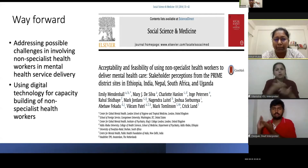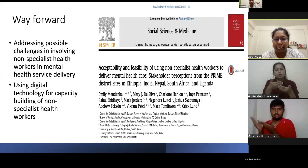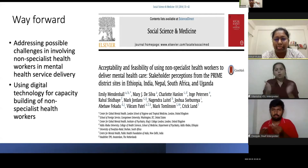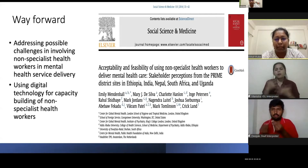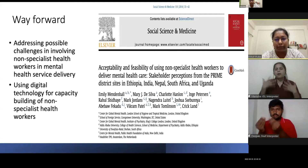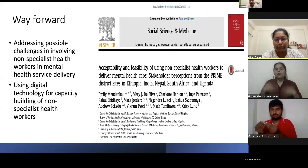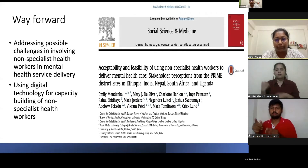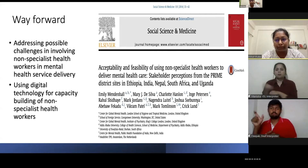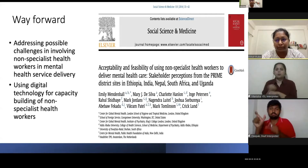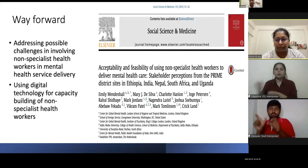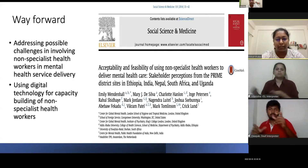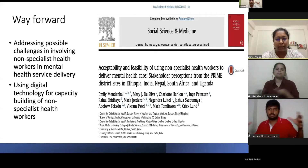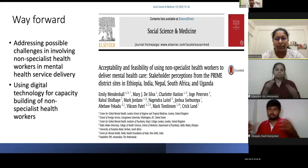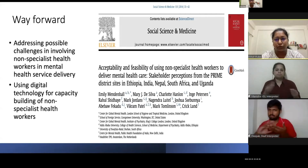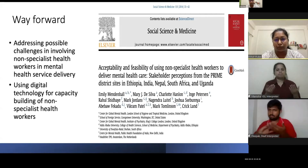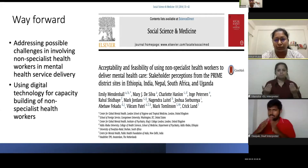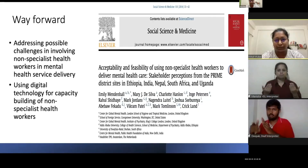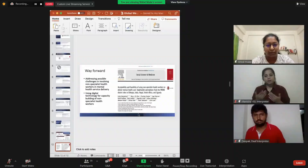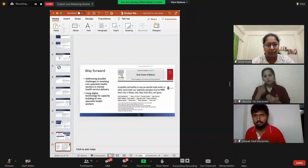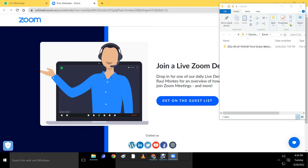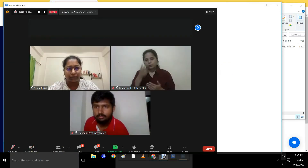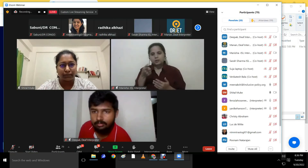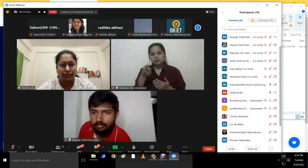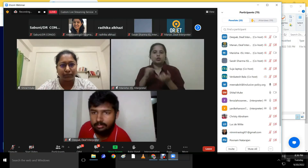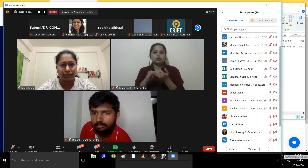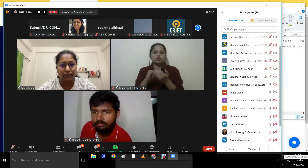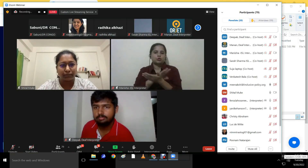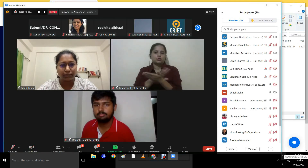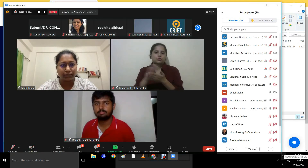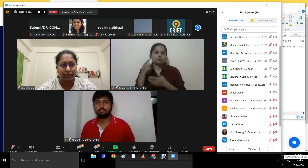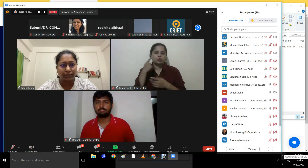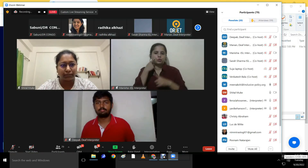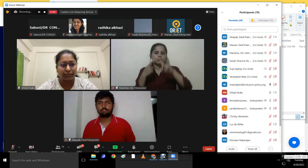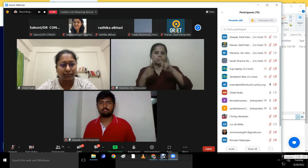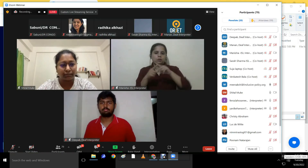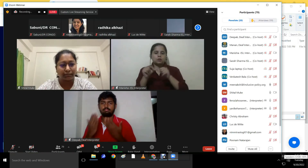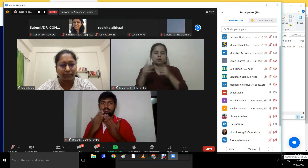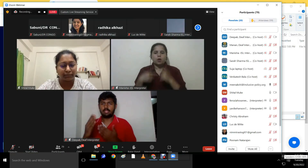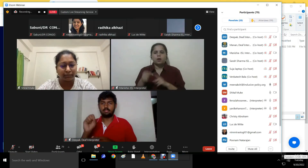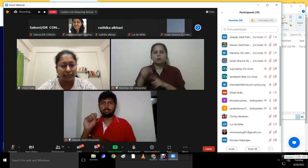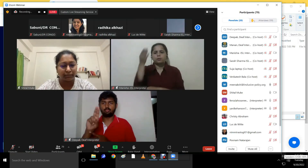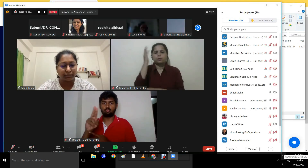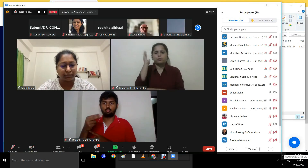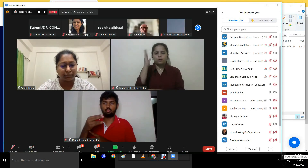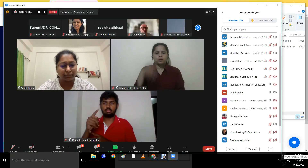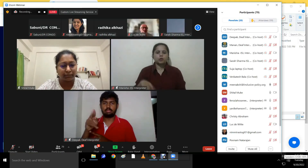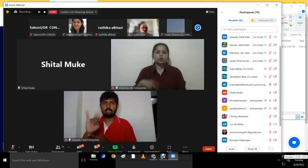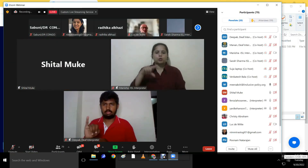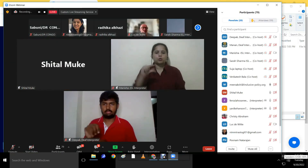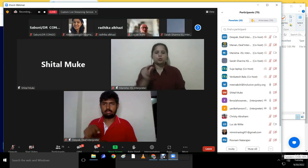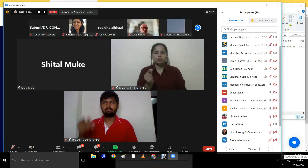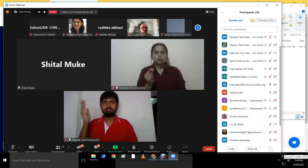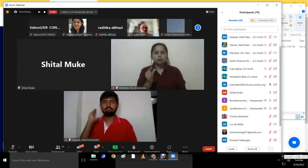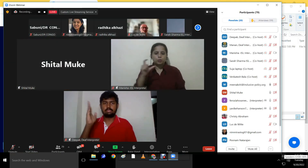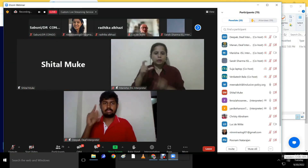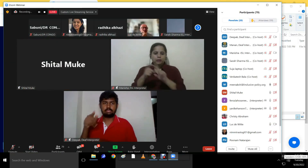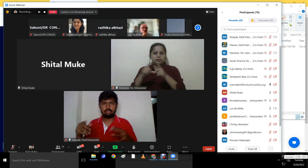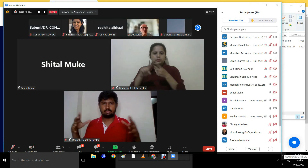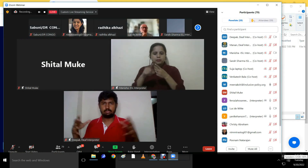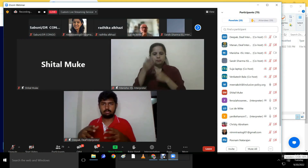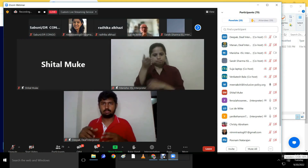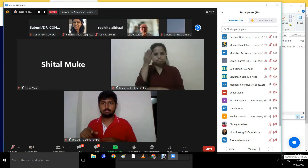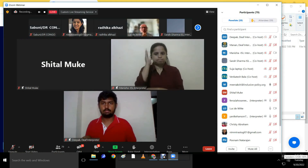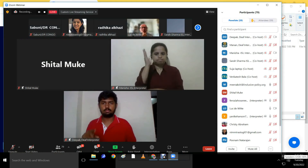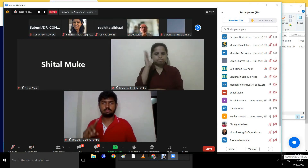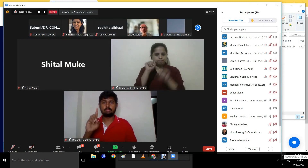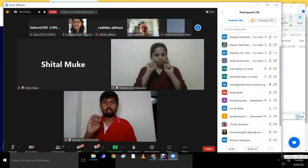workers. Thank you. I request Professor Dr. Luke DeWitte to make his presentation.